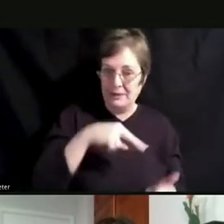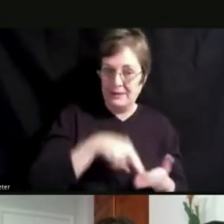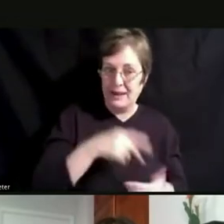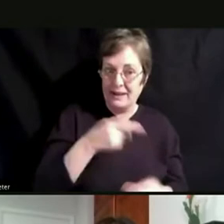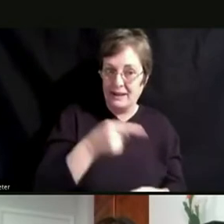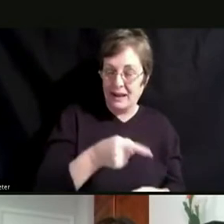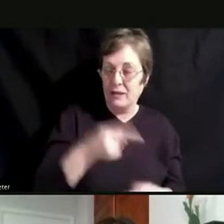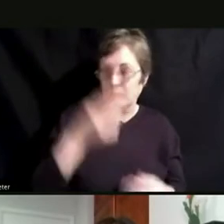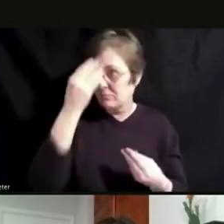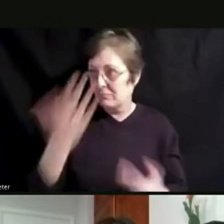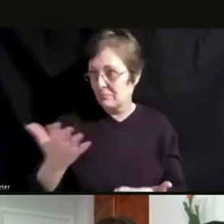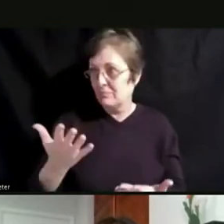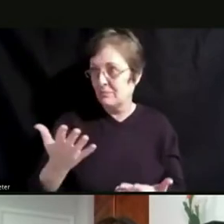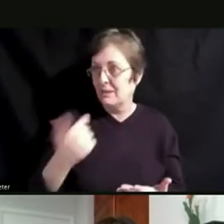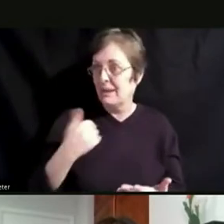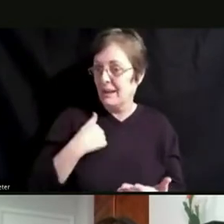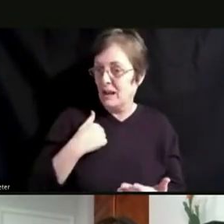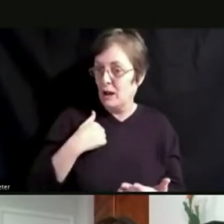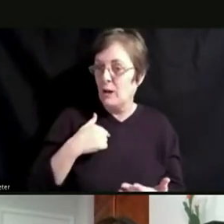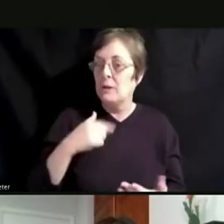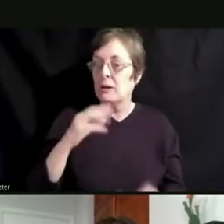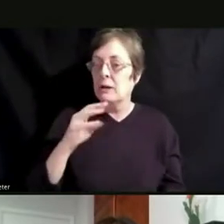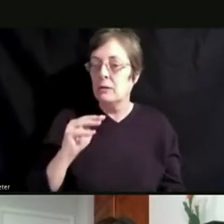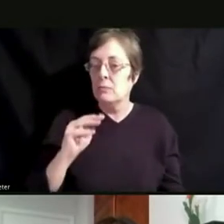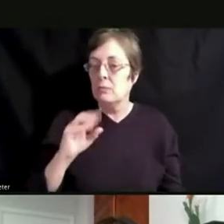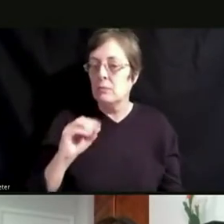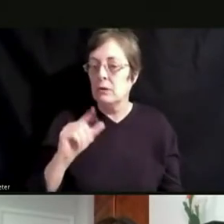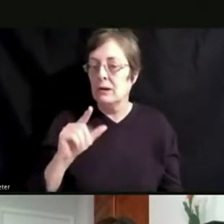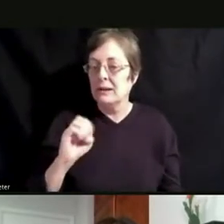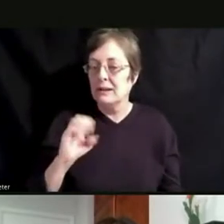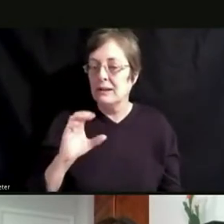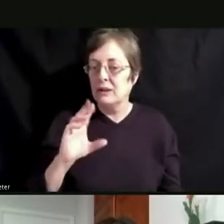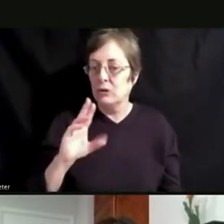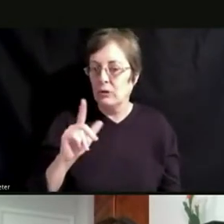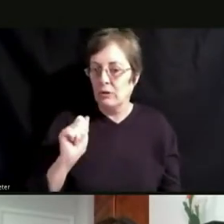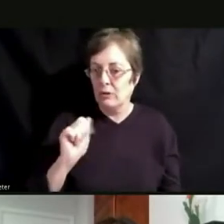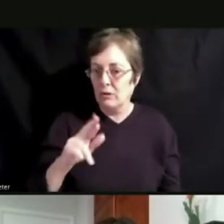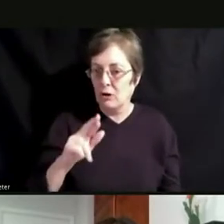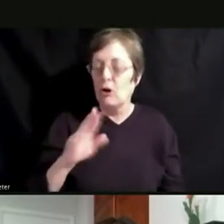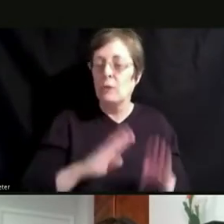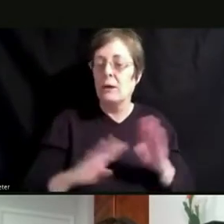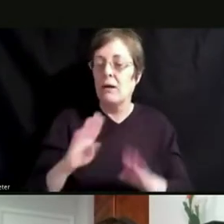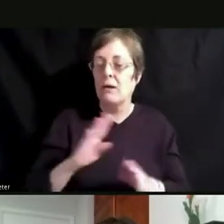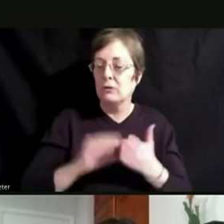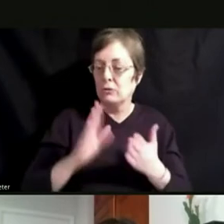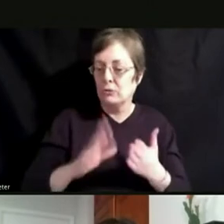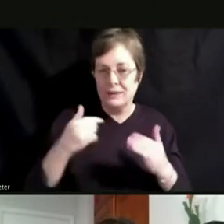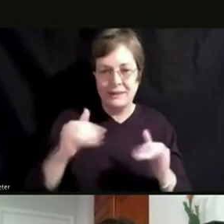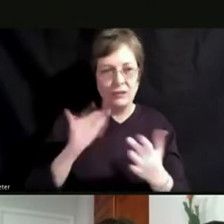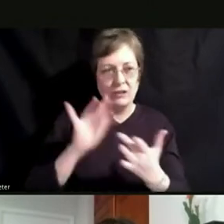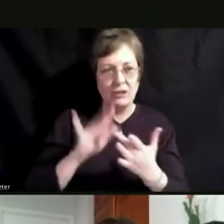hey, you know, I'm a molecular biologist, and I'm still in touch with her till this day.